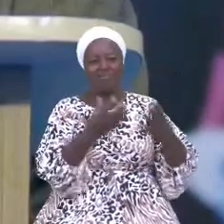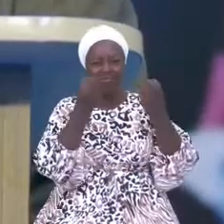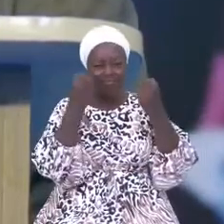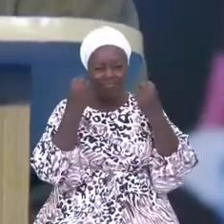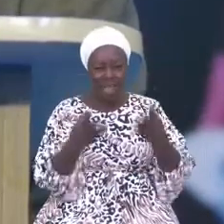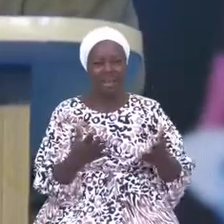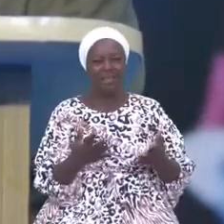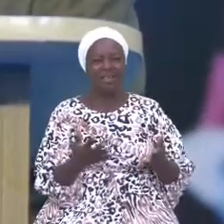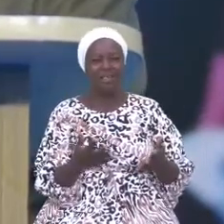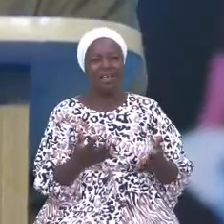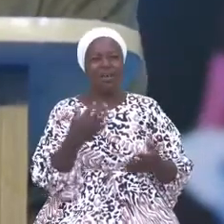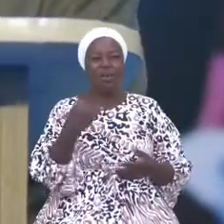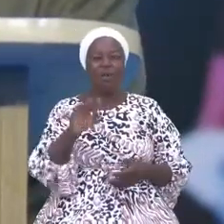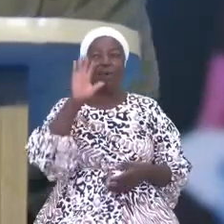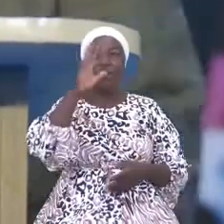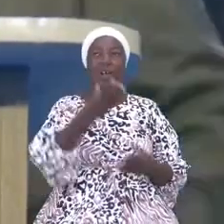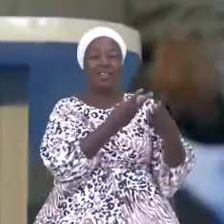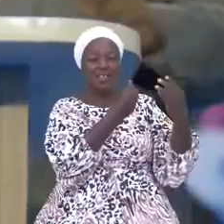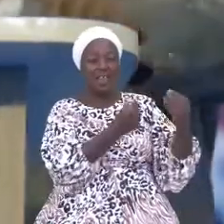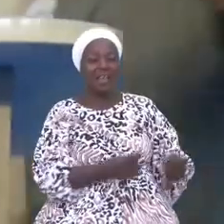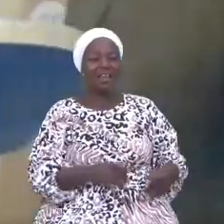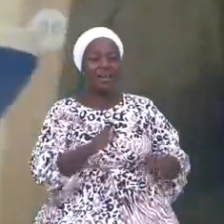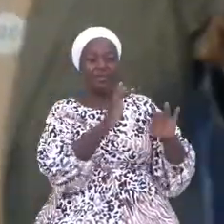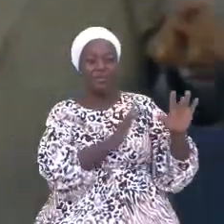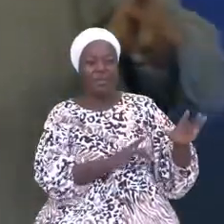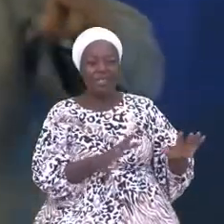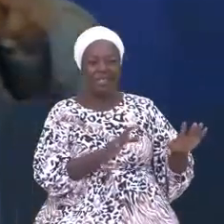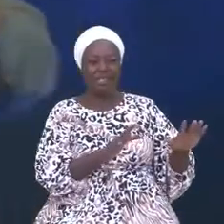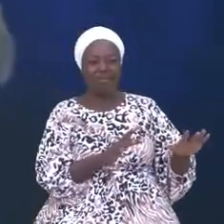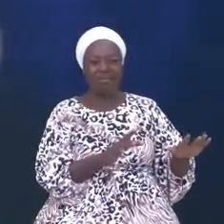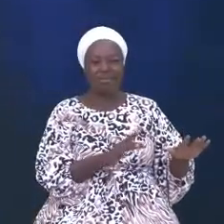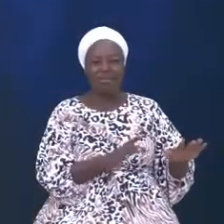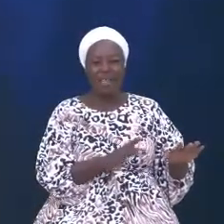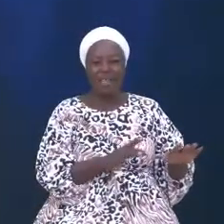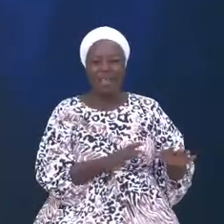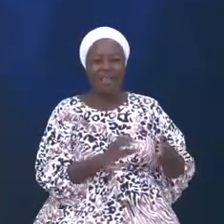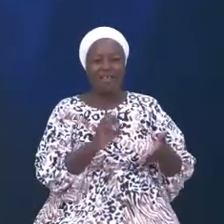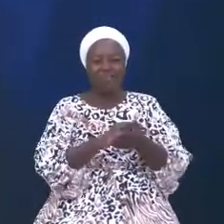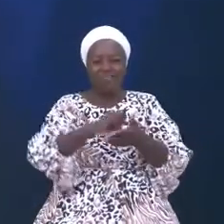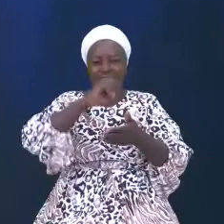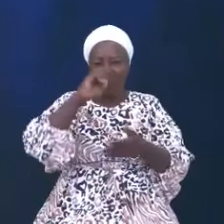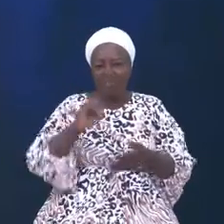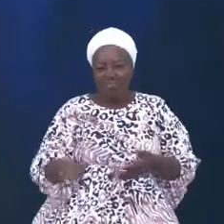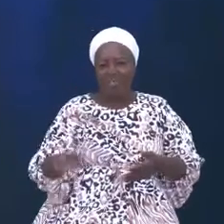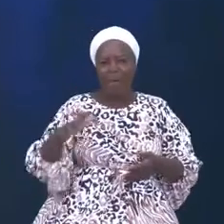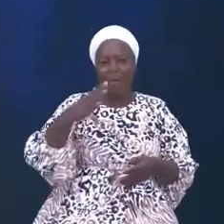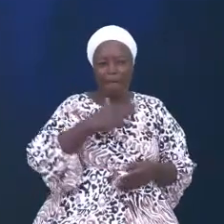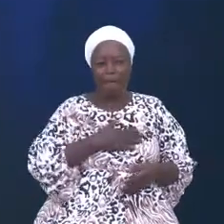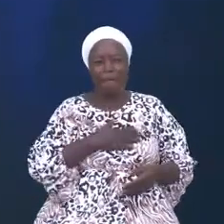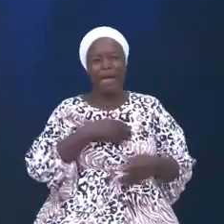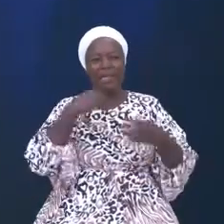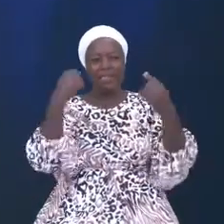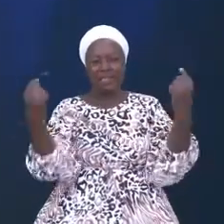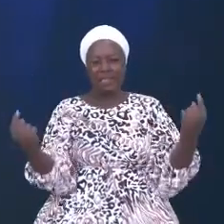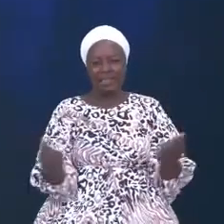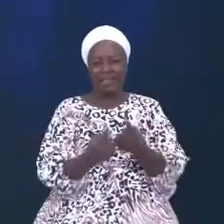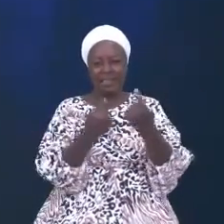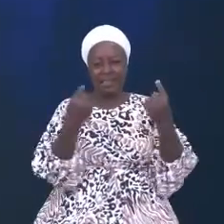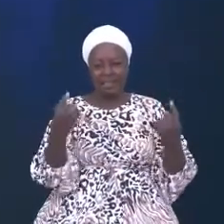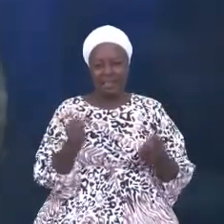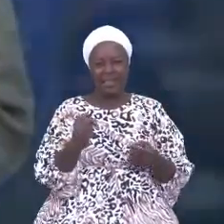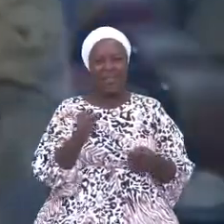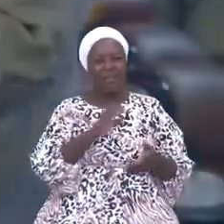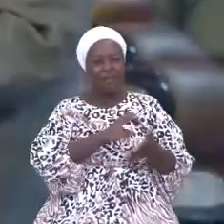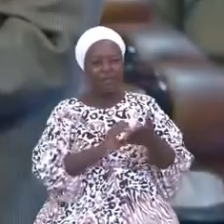Multitude of thy tender mercies. Blot out my transgressions. And then in verse 2,